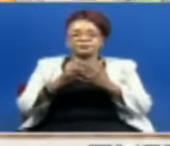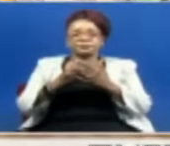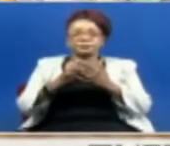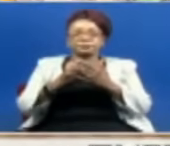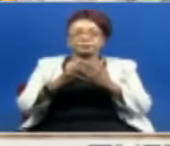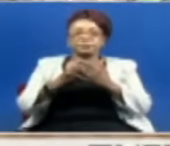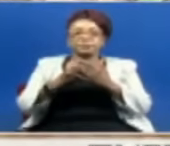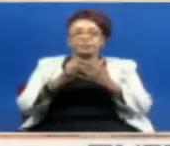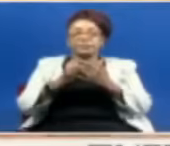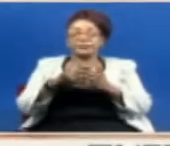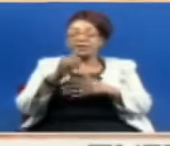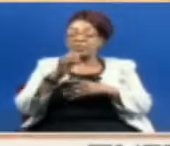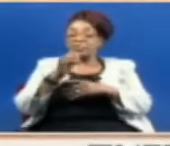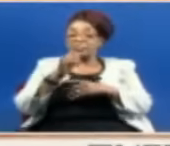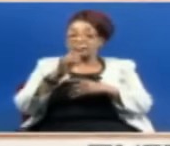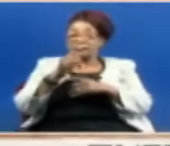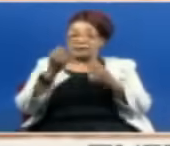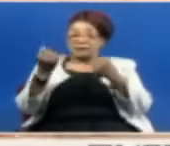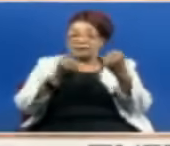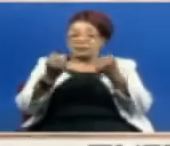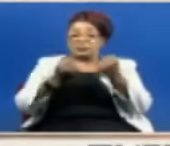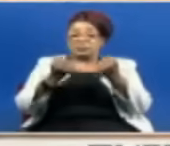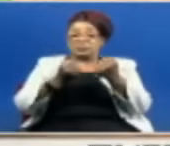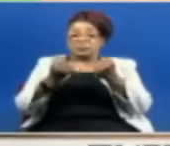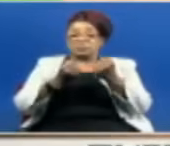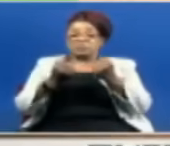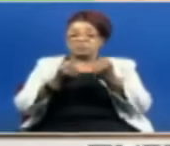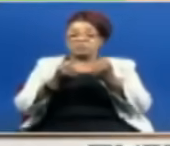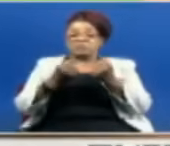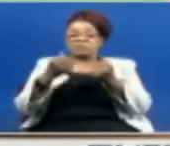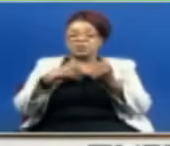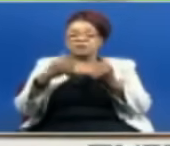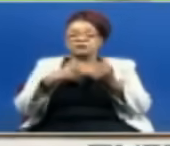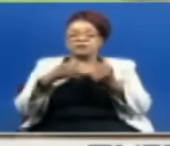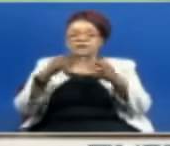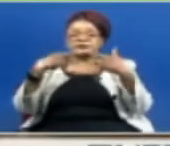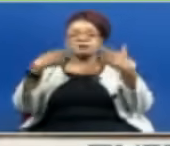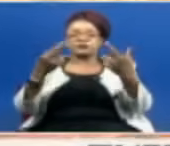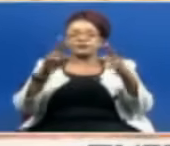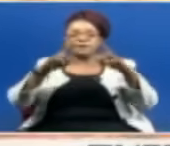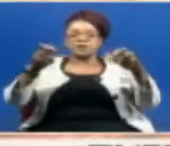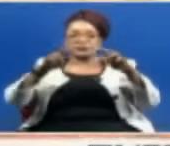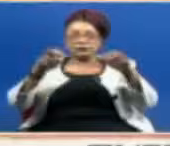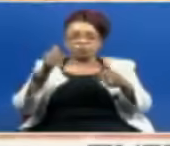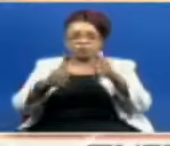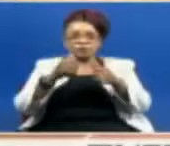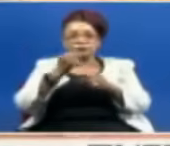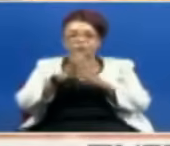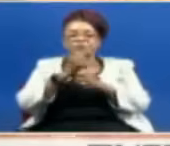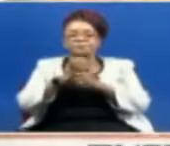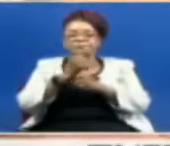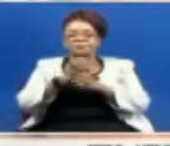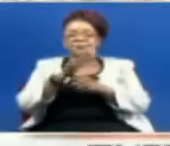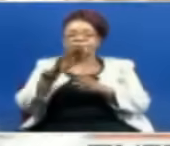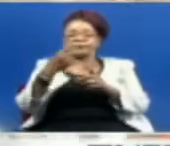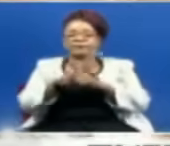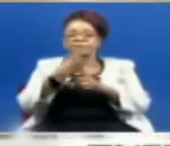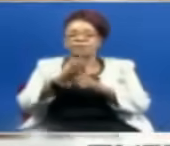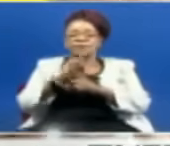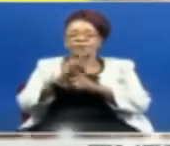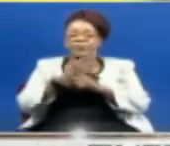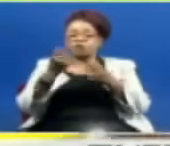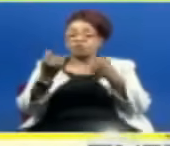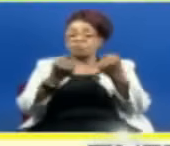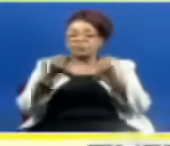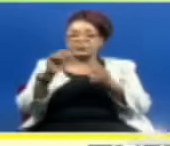And this car have come up as a result of our research, which we undertook from the various automobiles in Kenya,